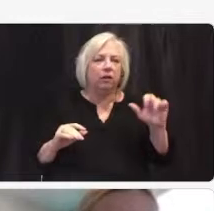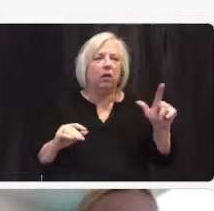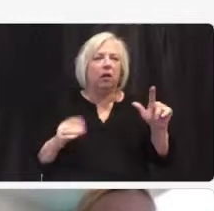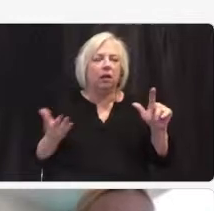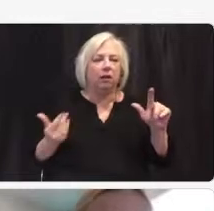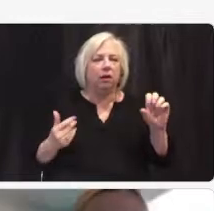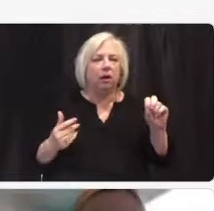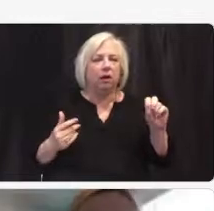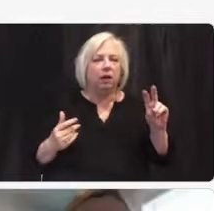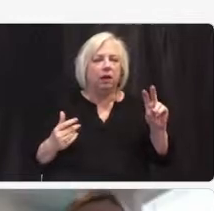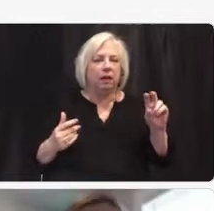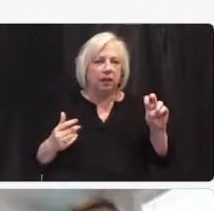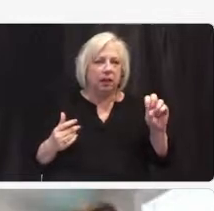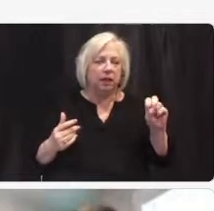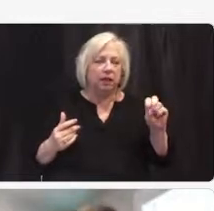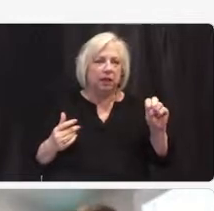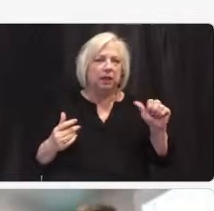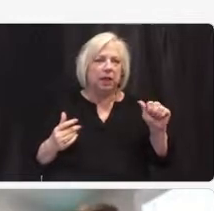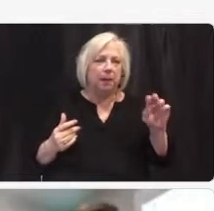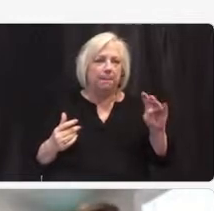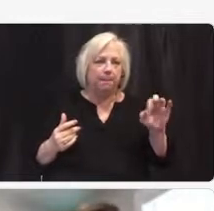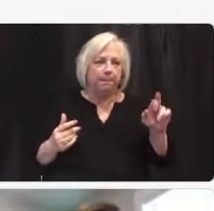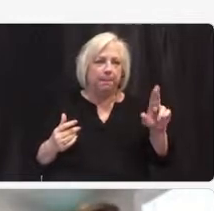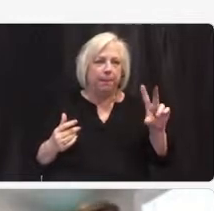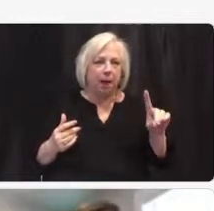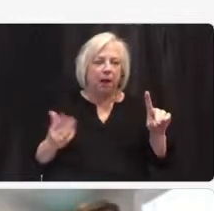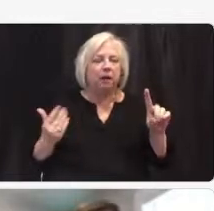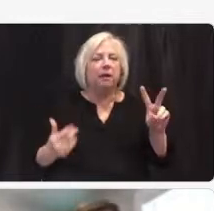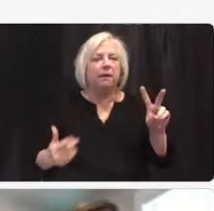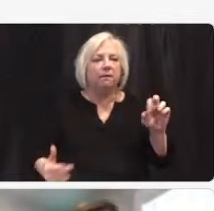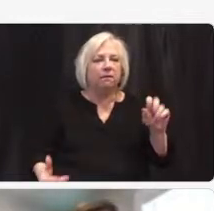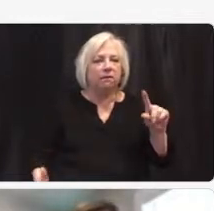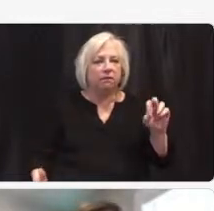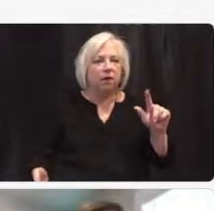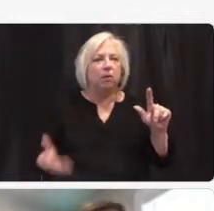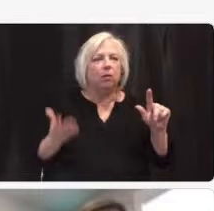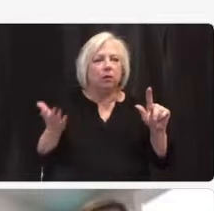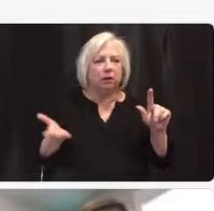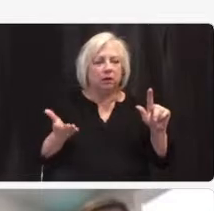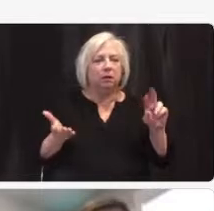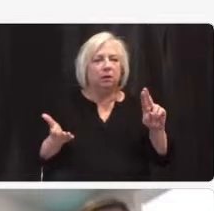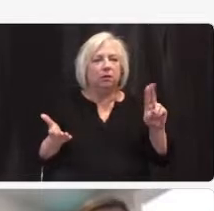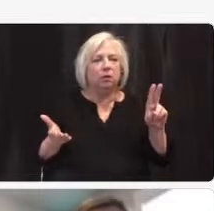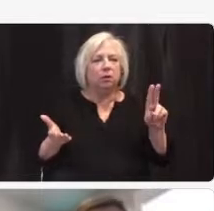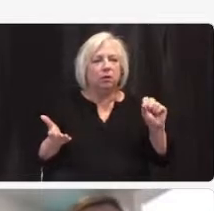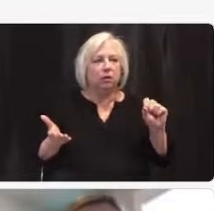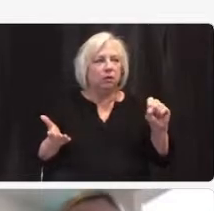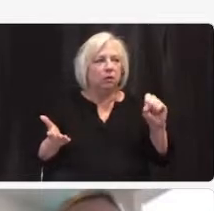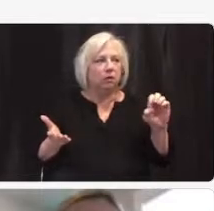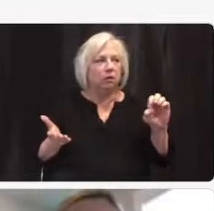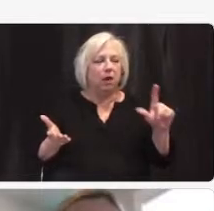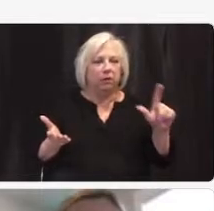Samad. Here. Vogel. Here. Russell.